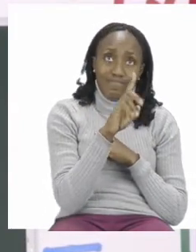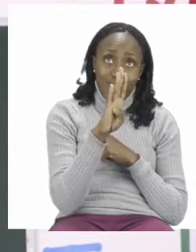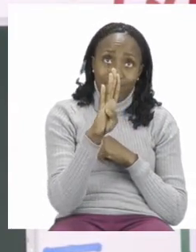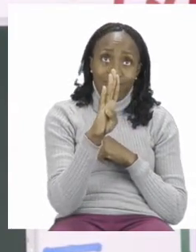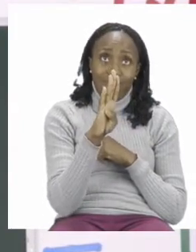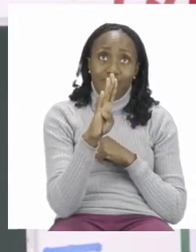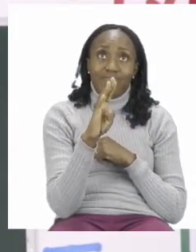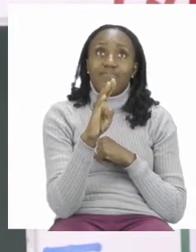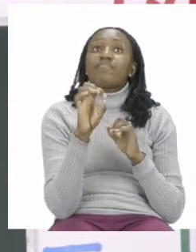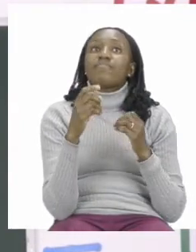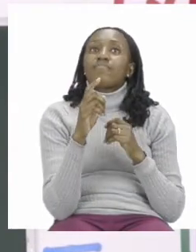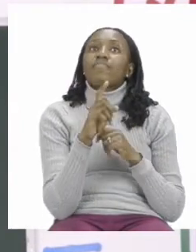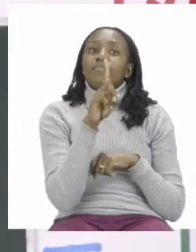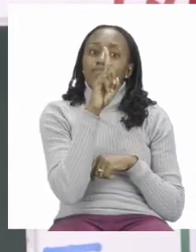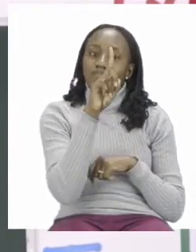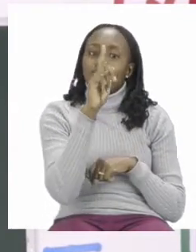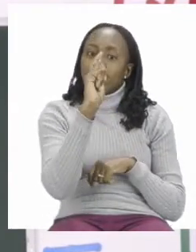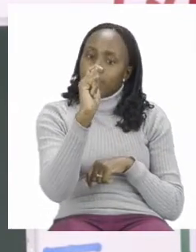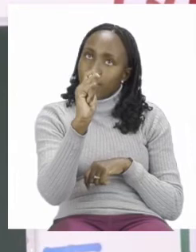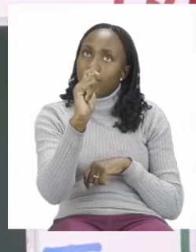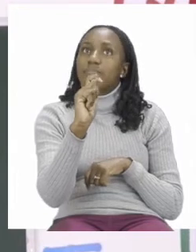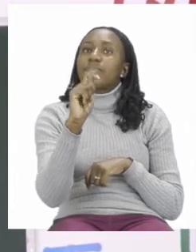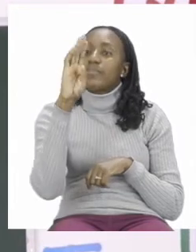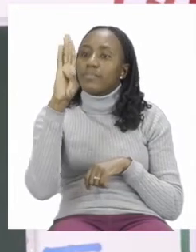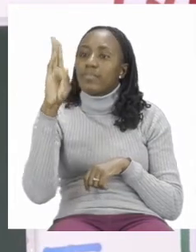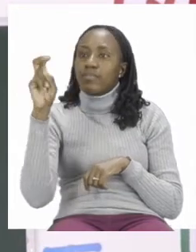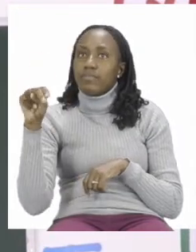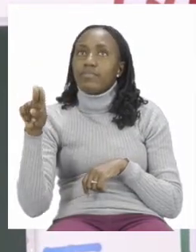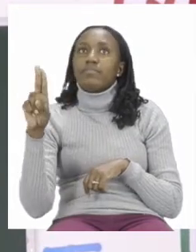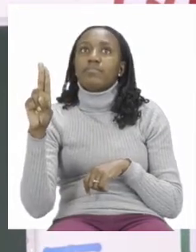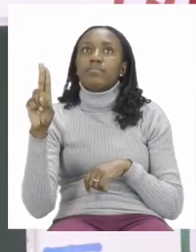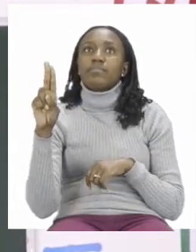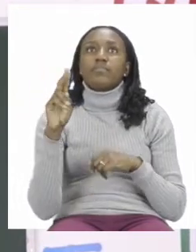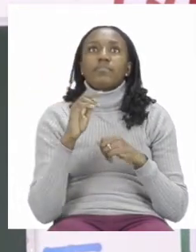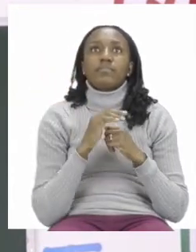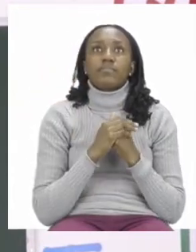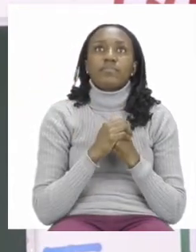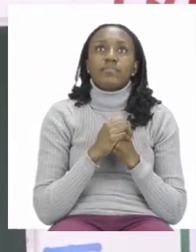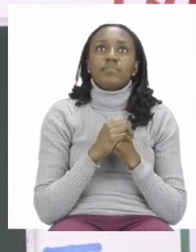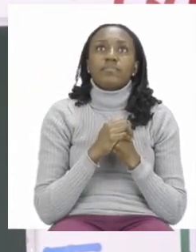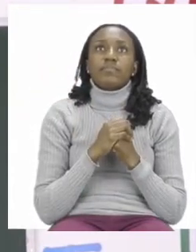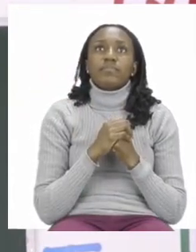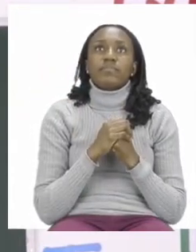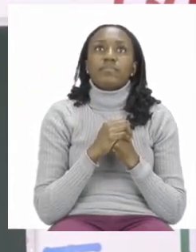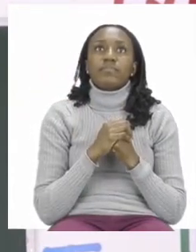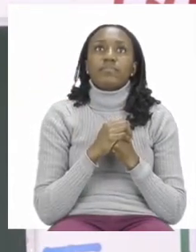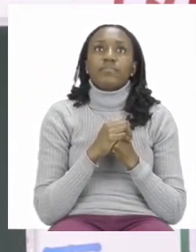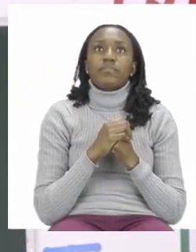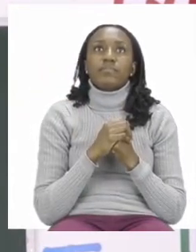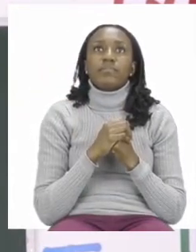14 equals one tens and four